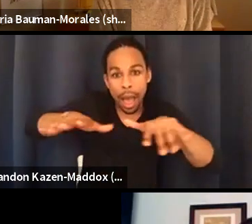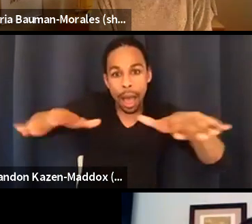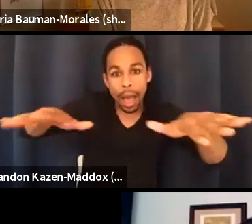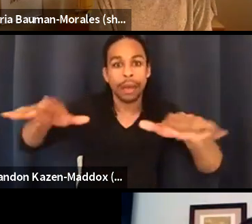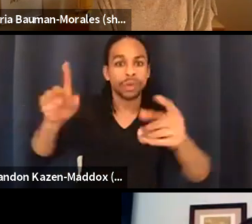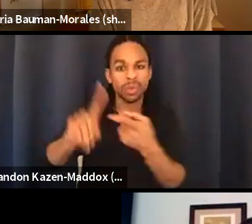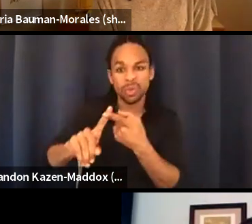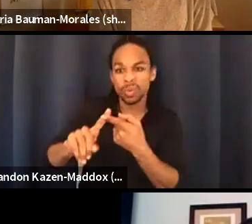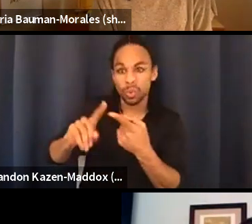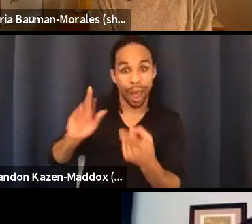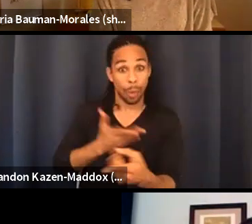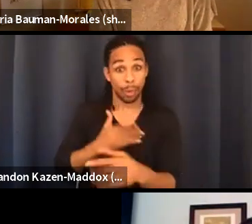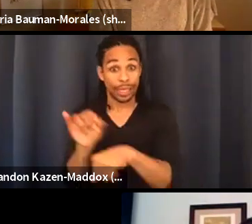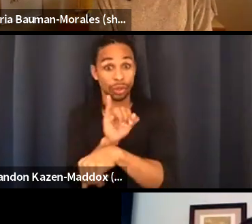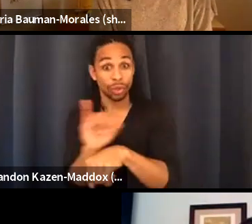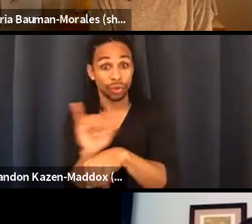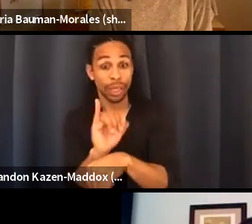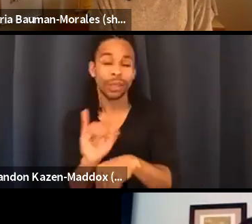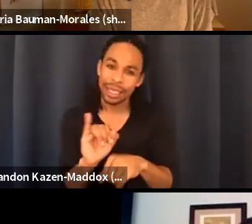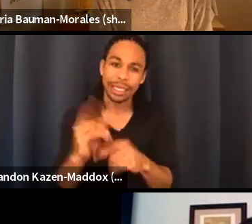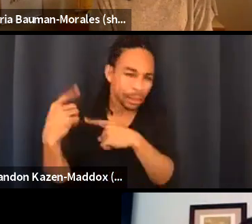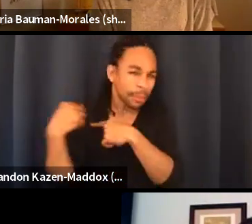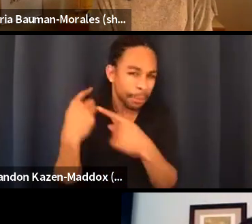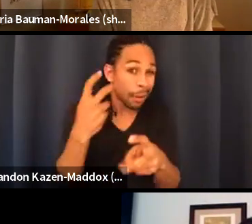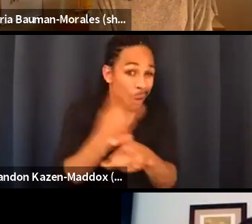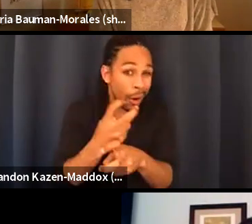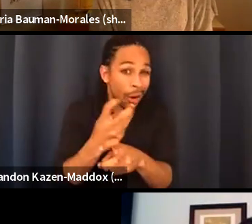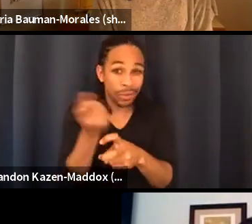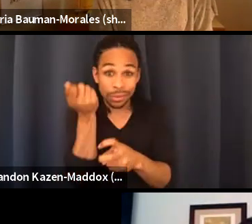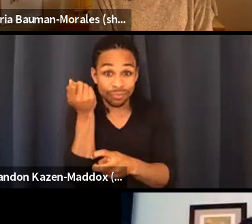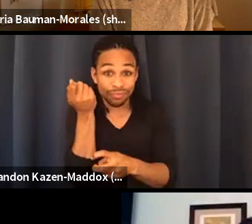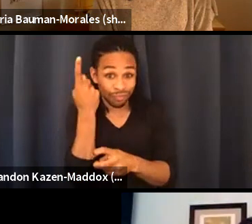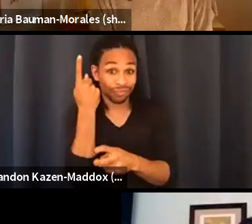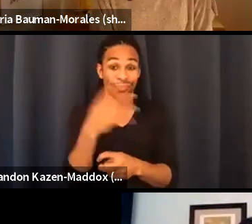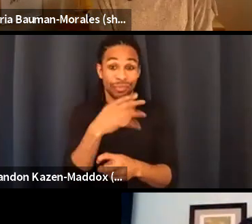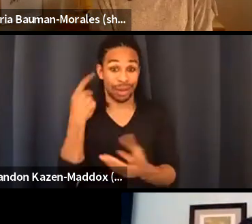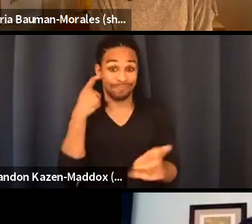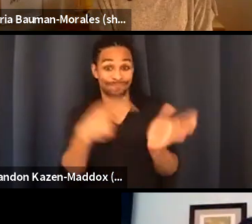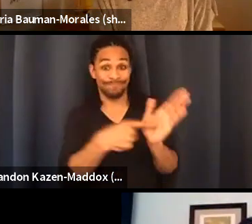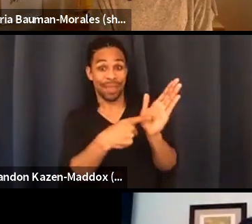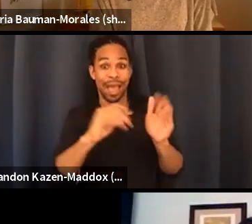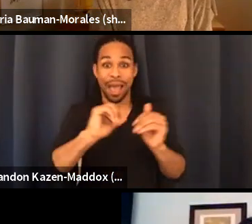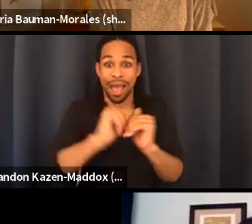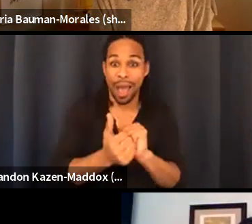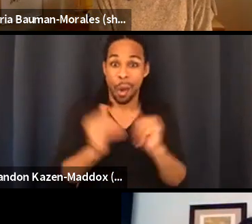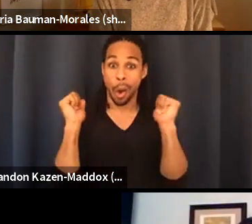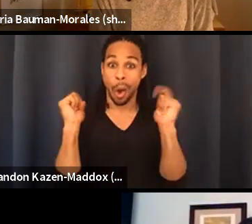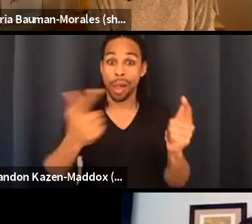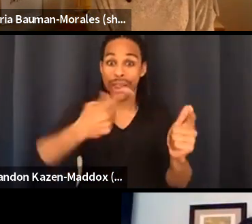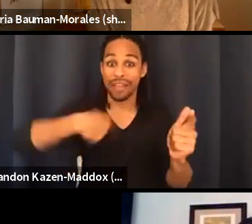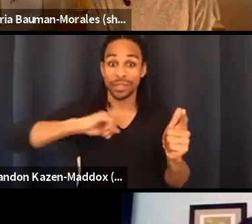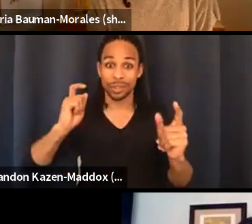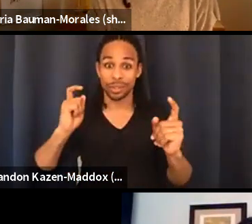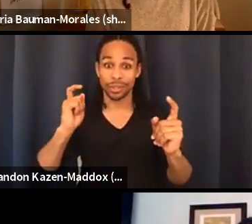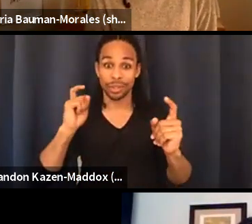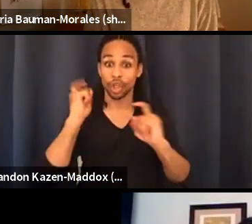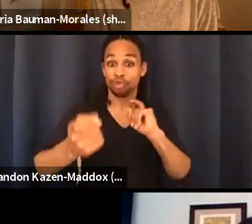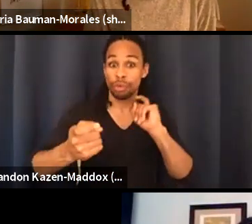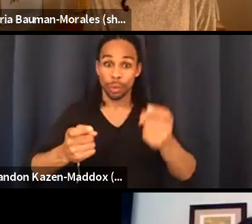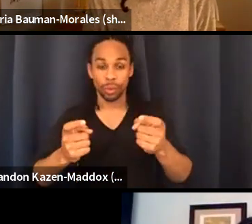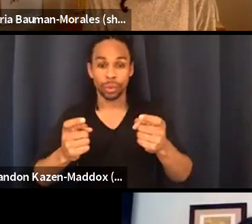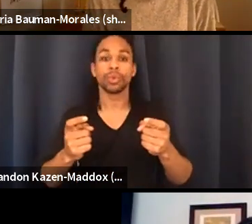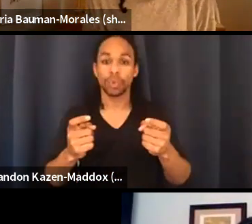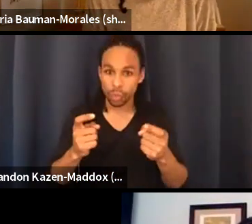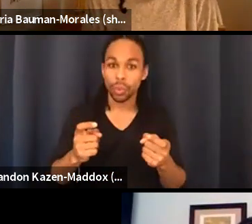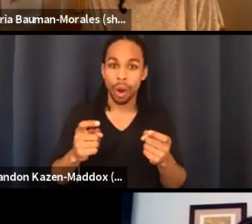see and acknowledge how everyone has contributed to this larger thing. Yeah. Hello? Thank you for naming that.